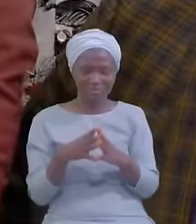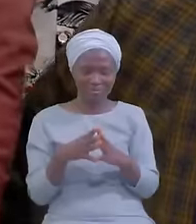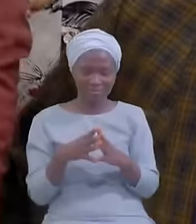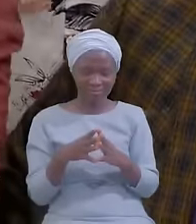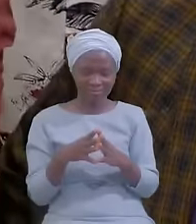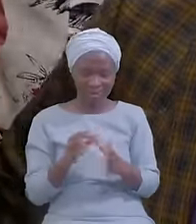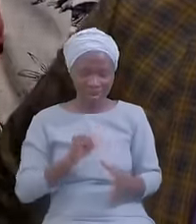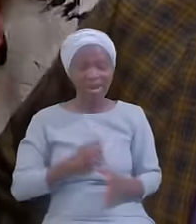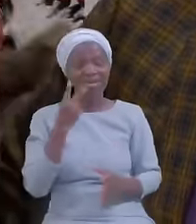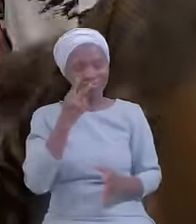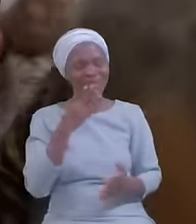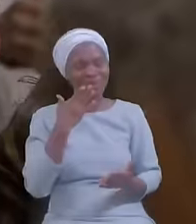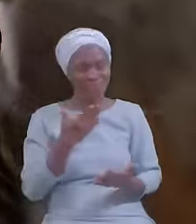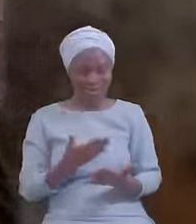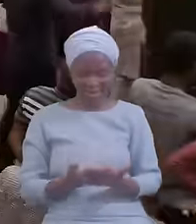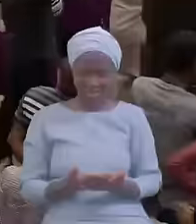I see well.